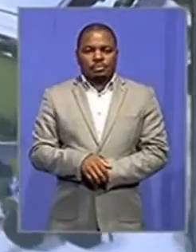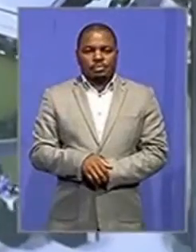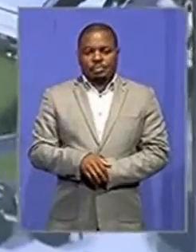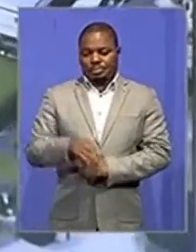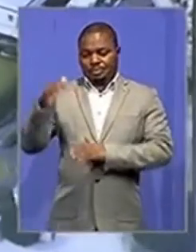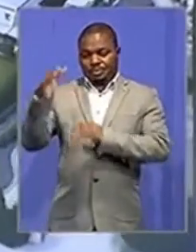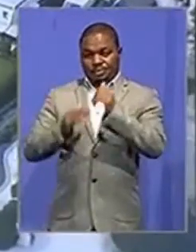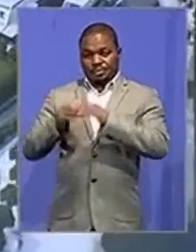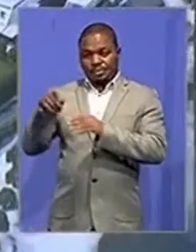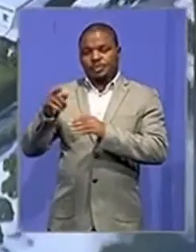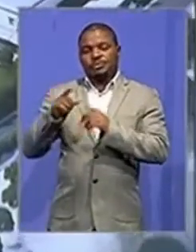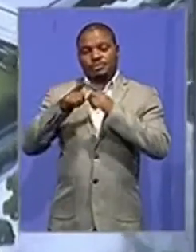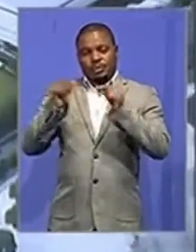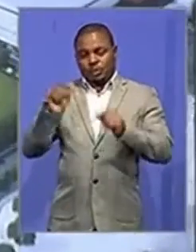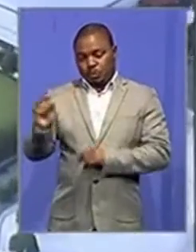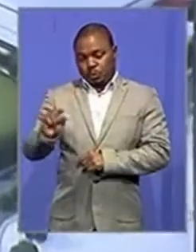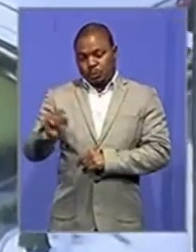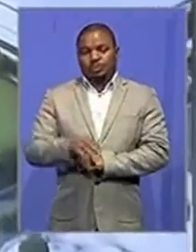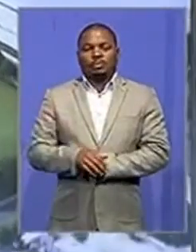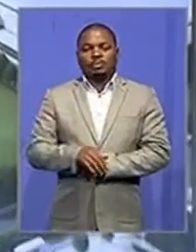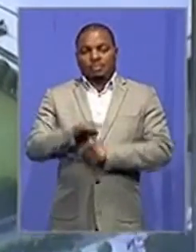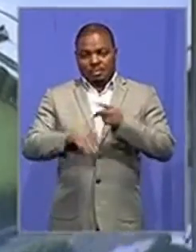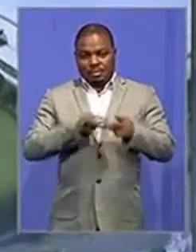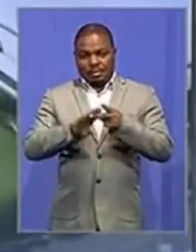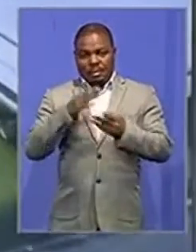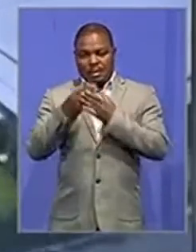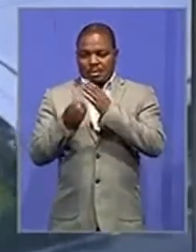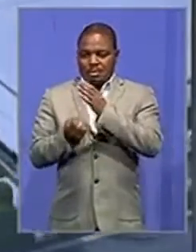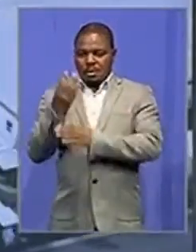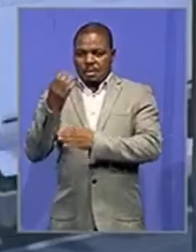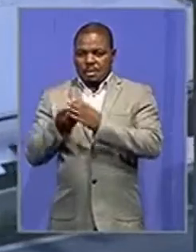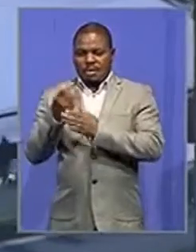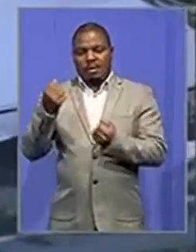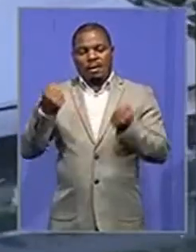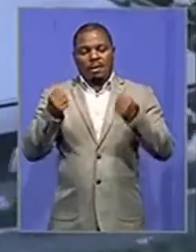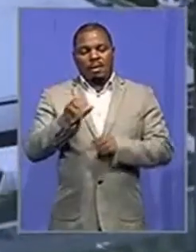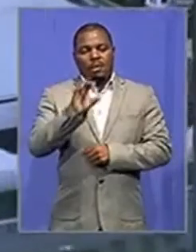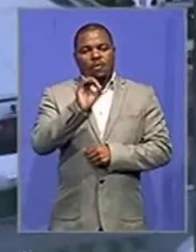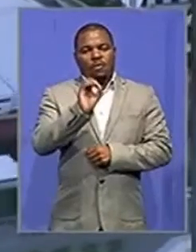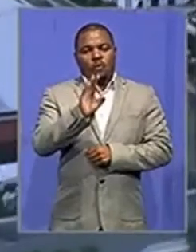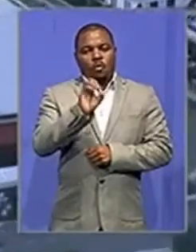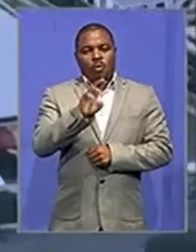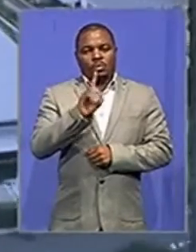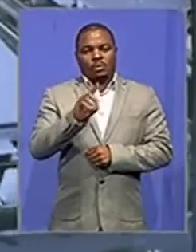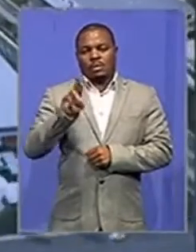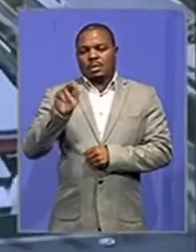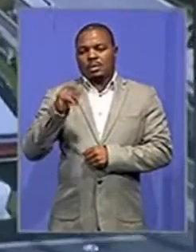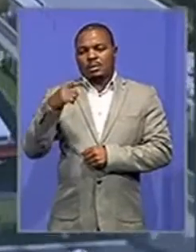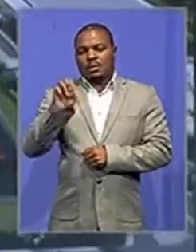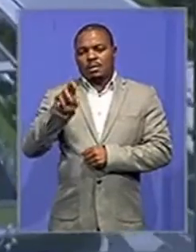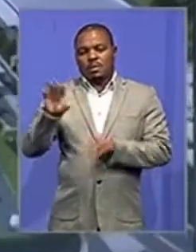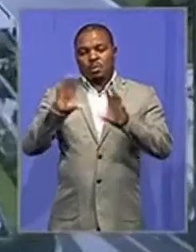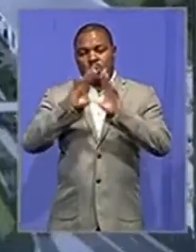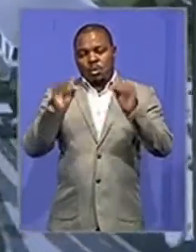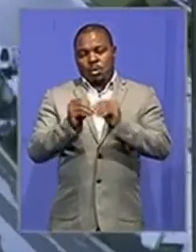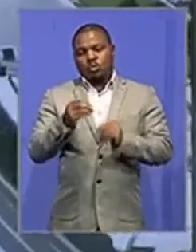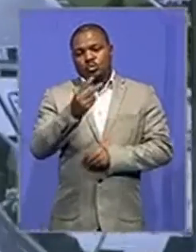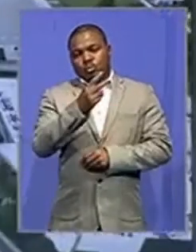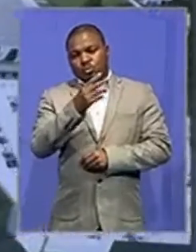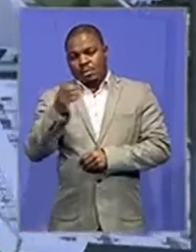tla phethelwa haufinyane mme e tla kgona ho hlahisa makoloi a Ford Ranger a ka bang dikete tse 200 ka